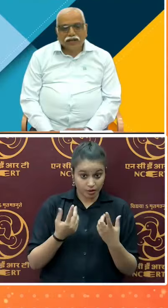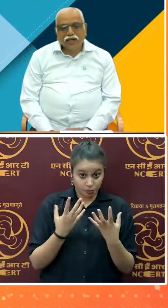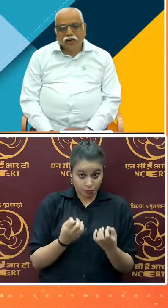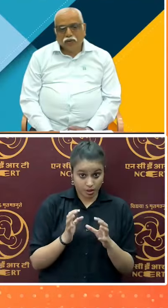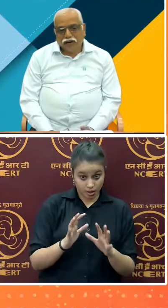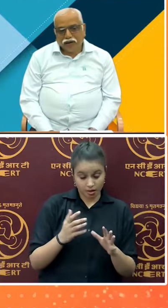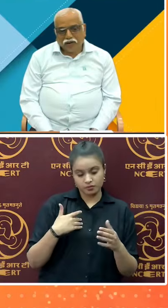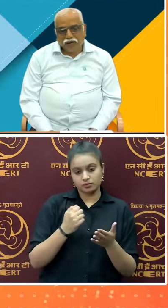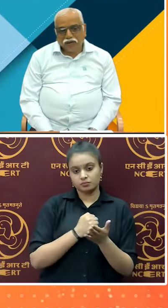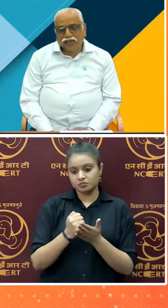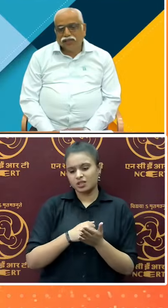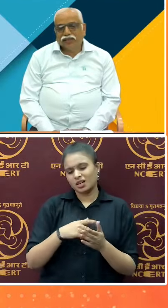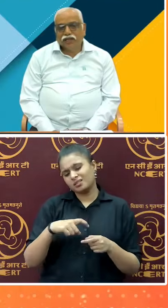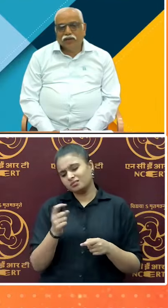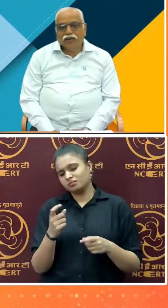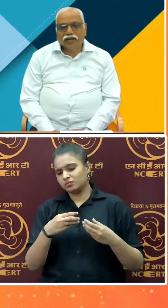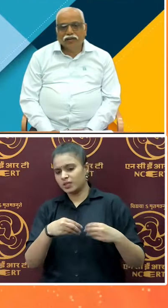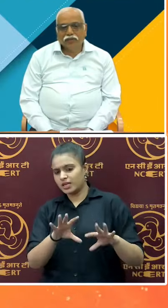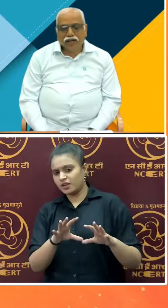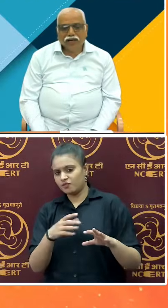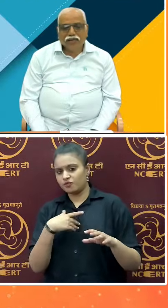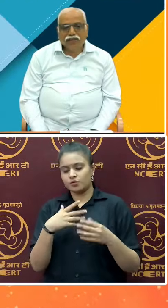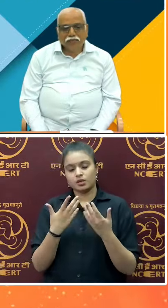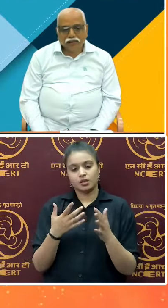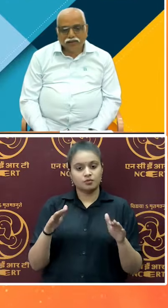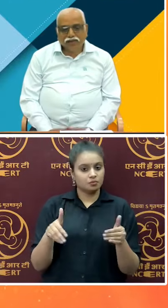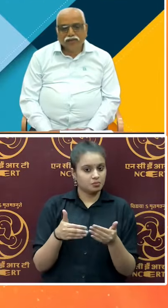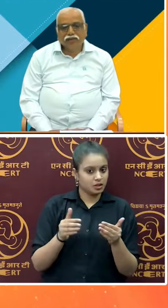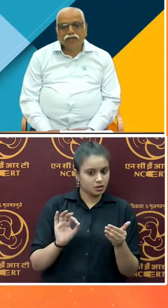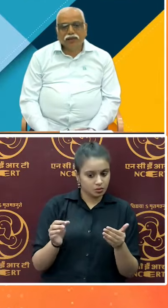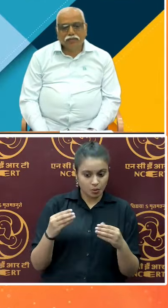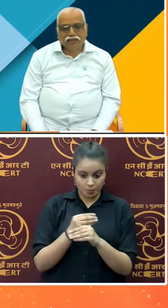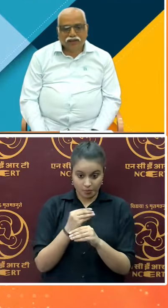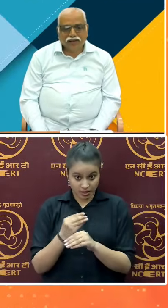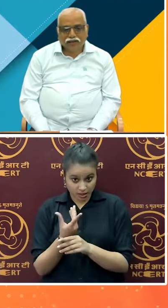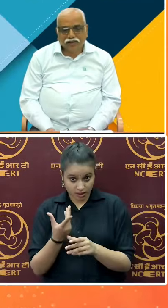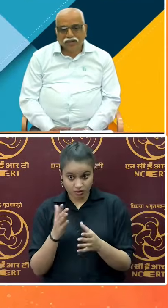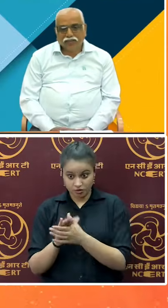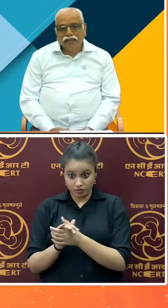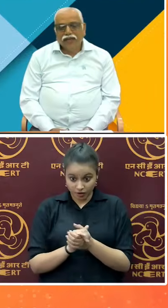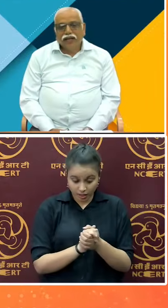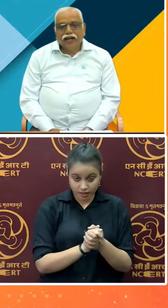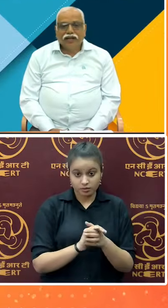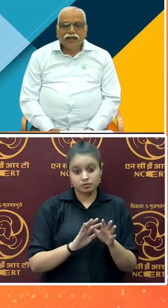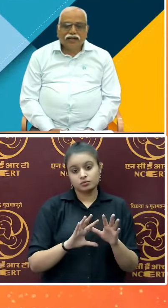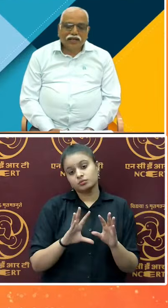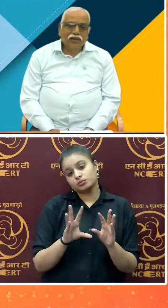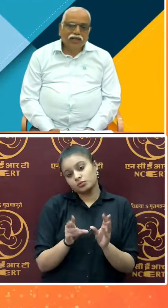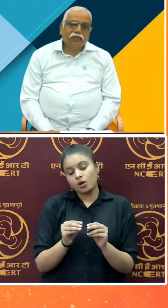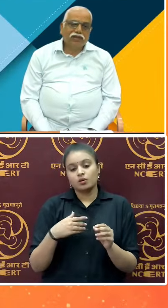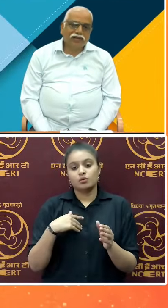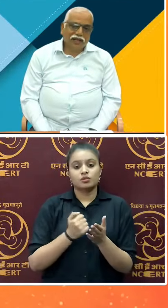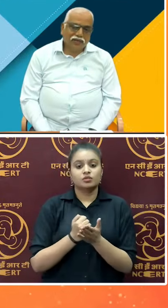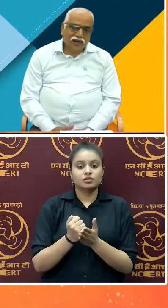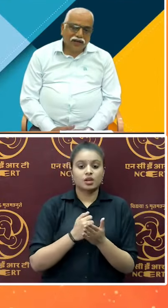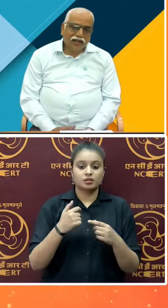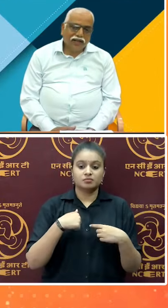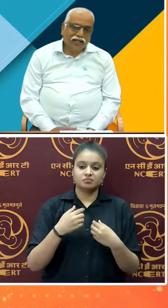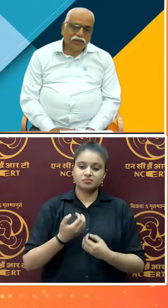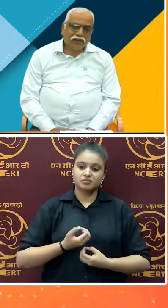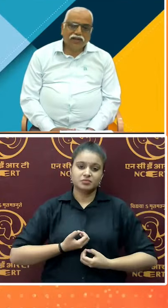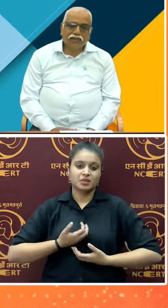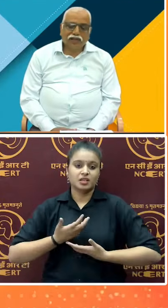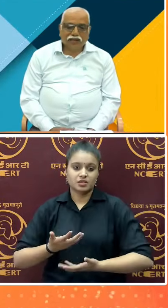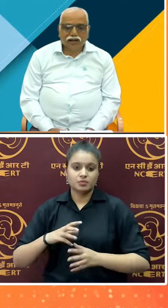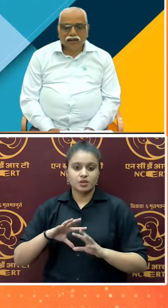they try to avoid all those things. They don't try to mingle with their peers also, with their best friends also, and they try to express their difficulty